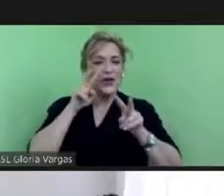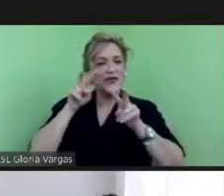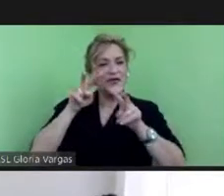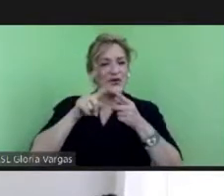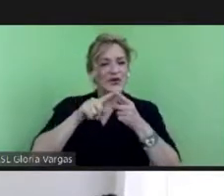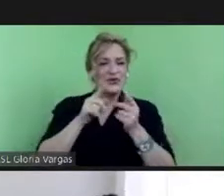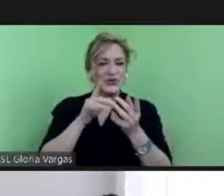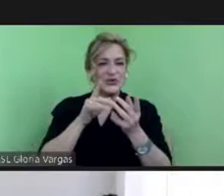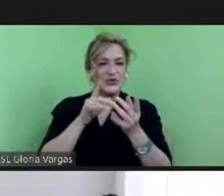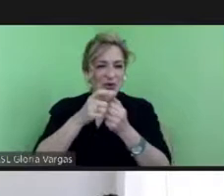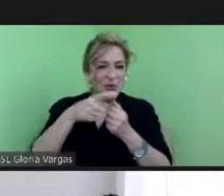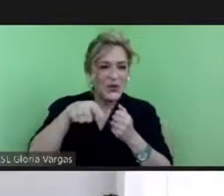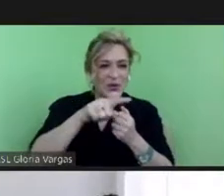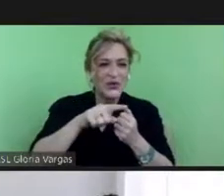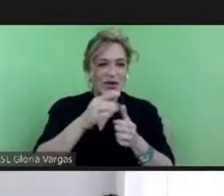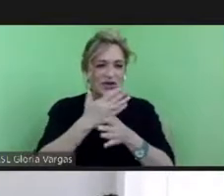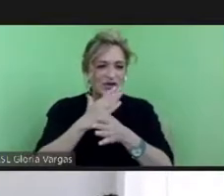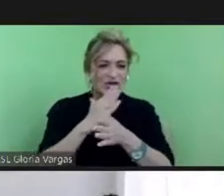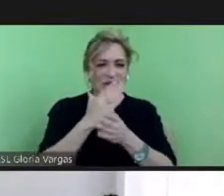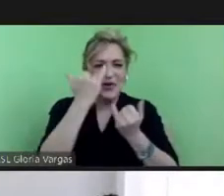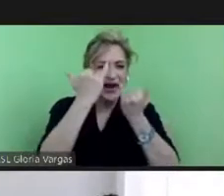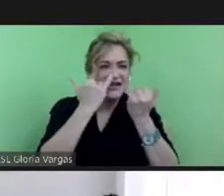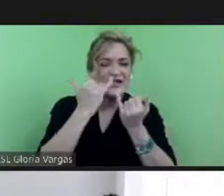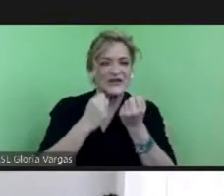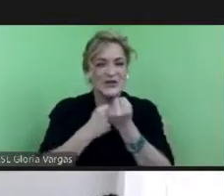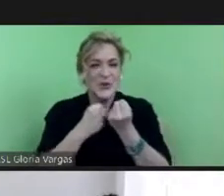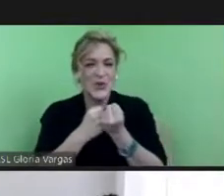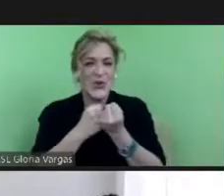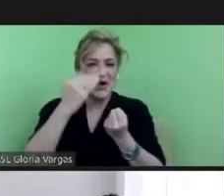sharing ideas, support, knowledge with each other.